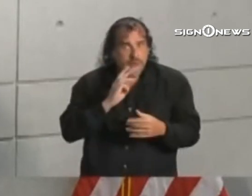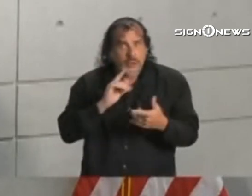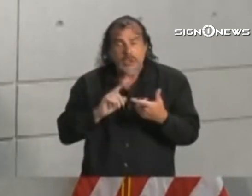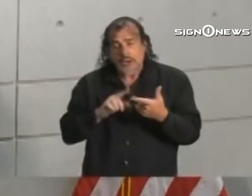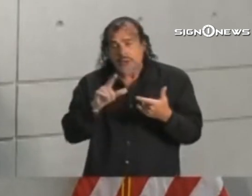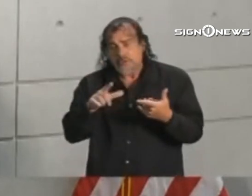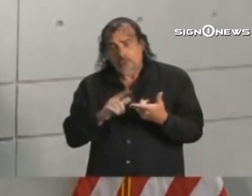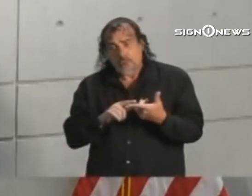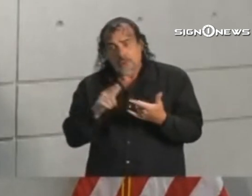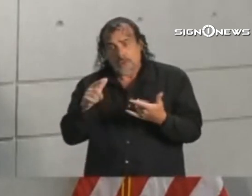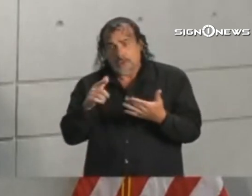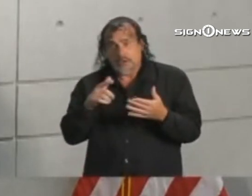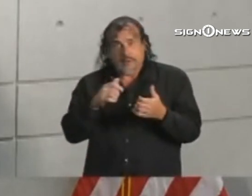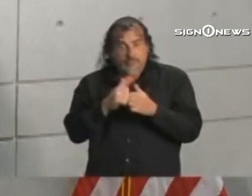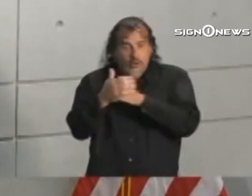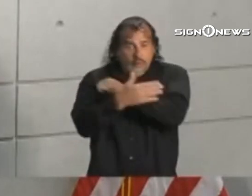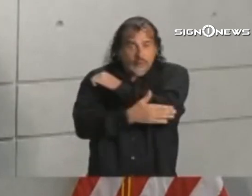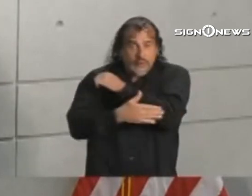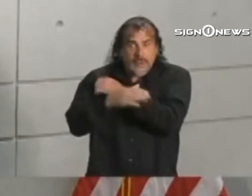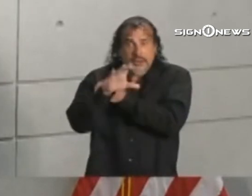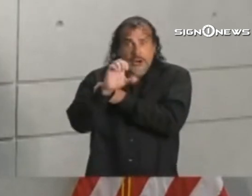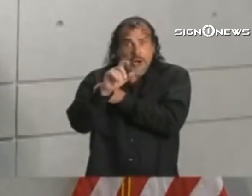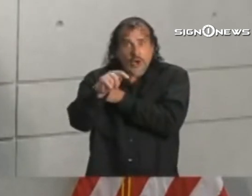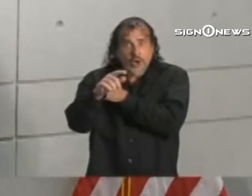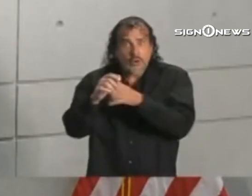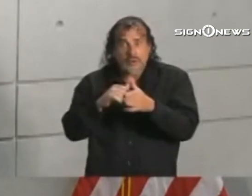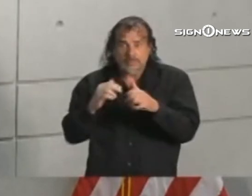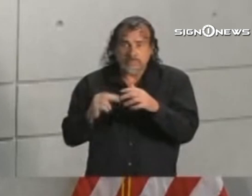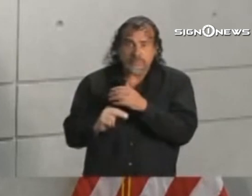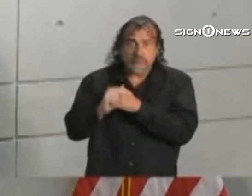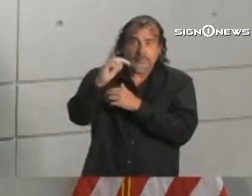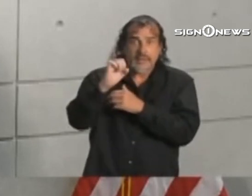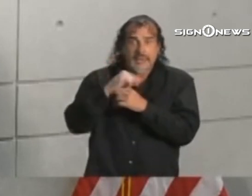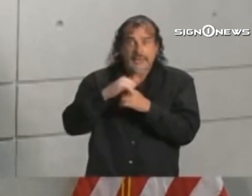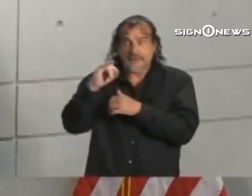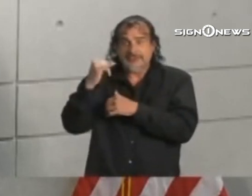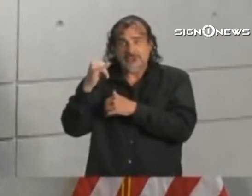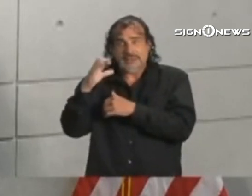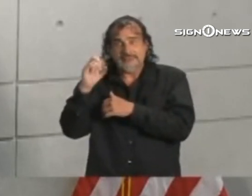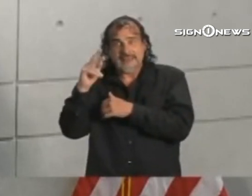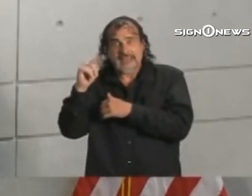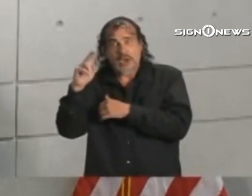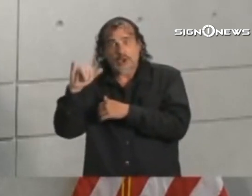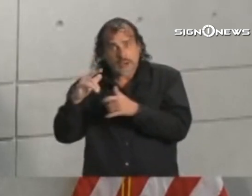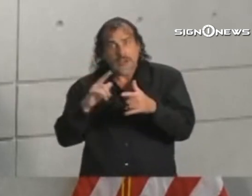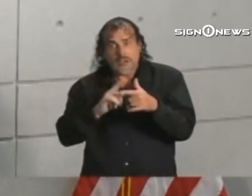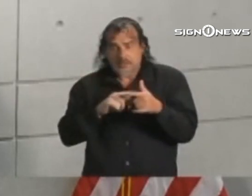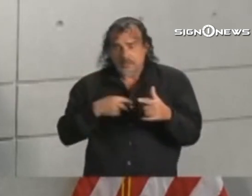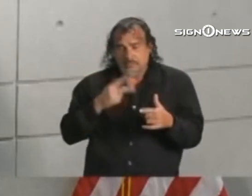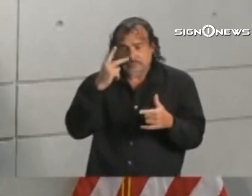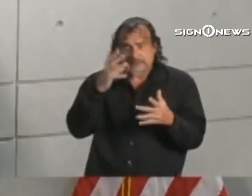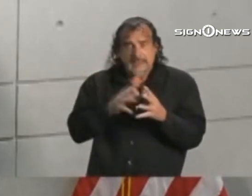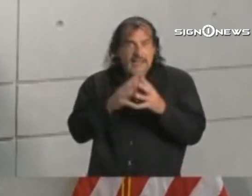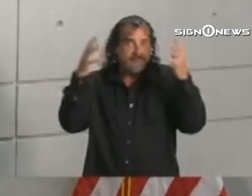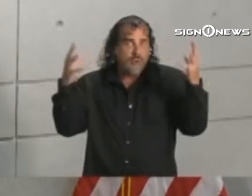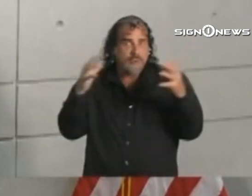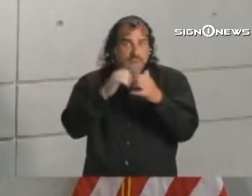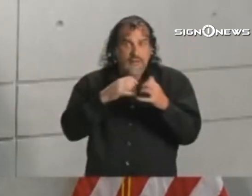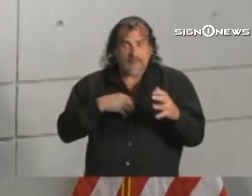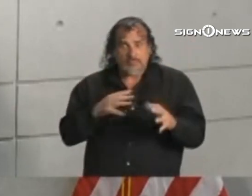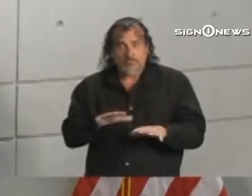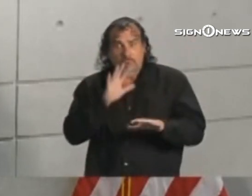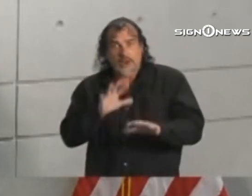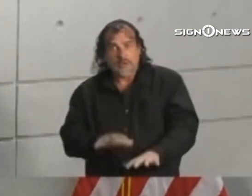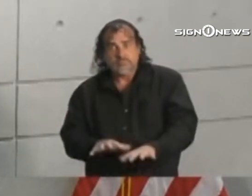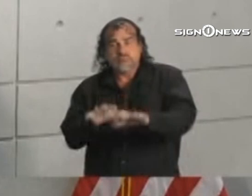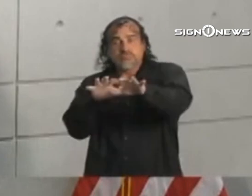even as far to the east as Jackson County, can expect storm surge and rain as well. But the concentration of that rain is pretty